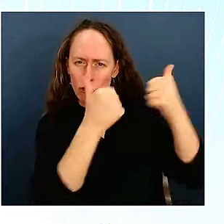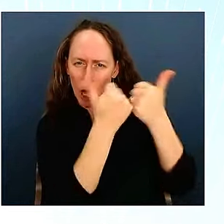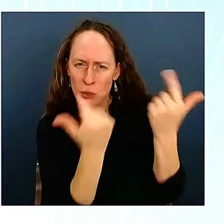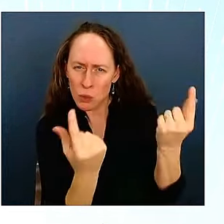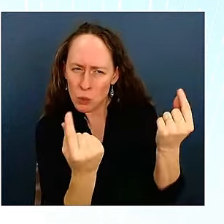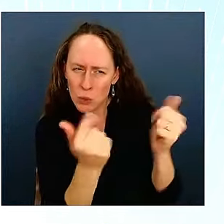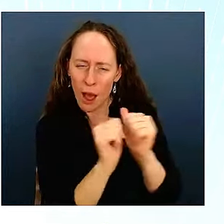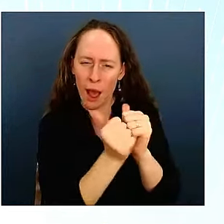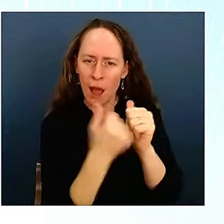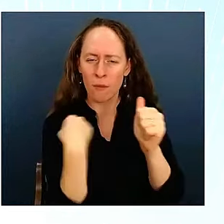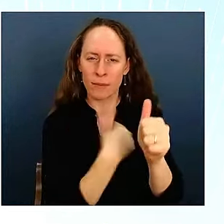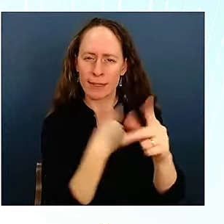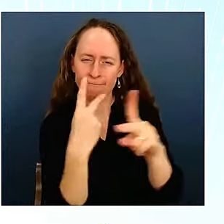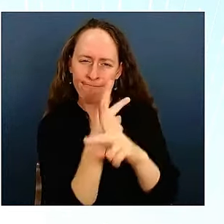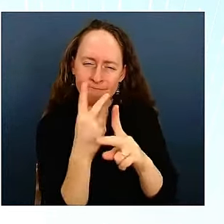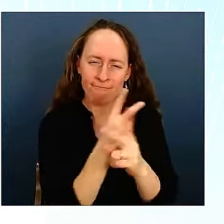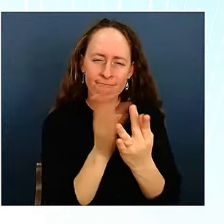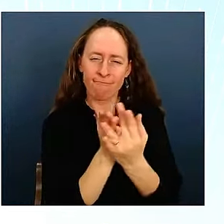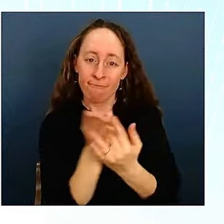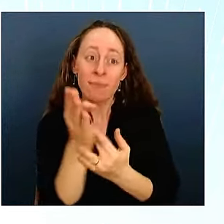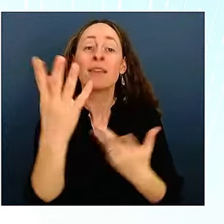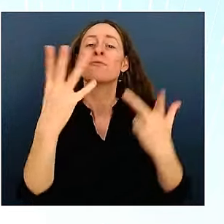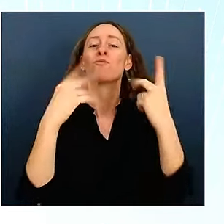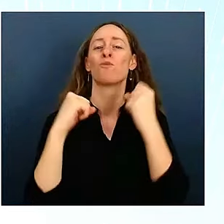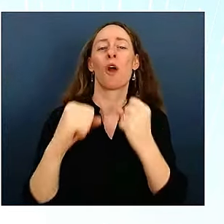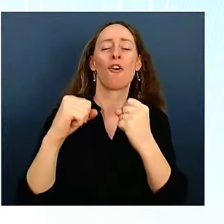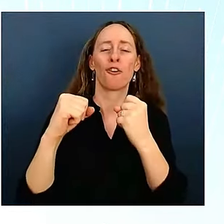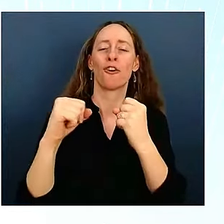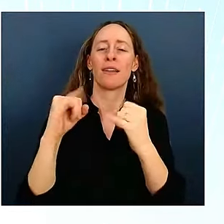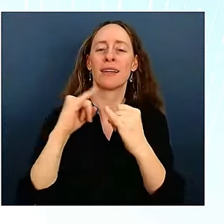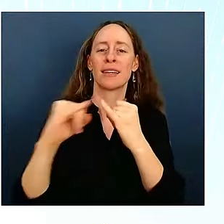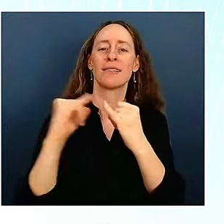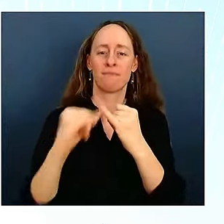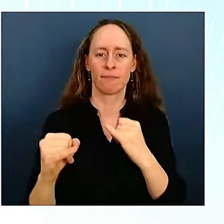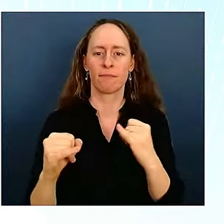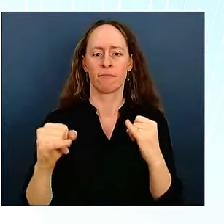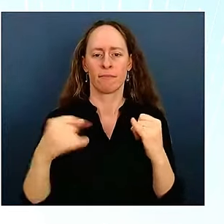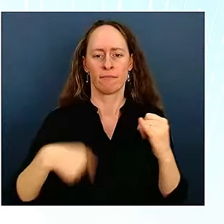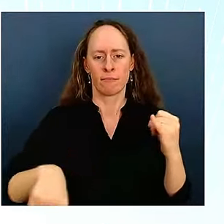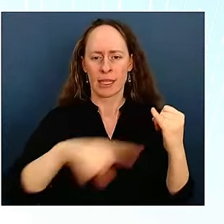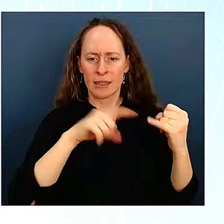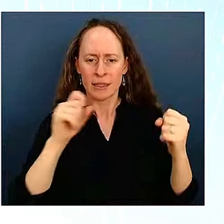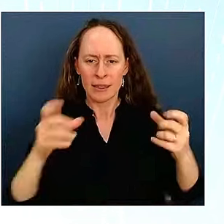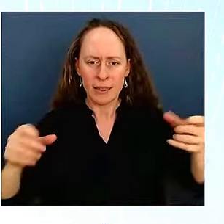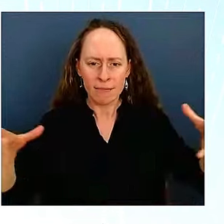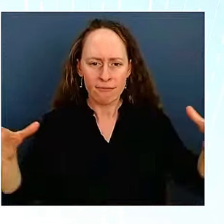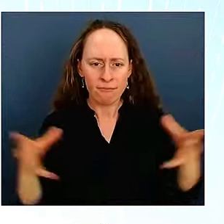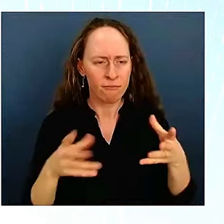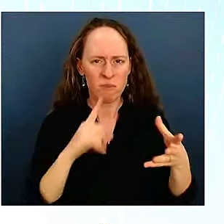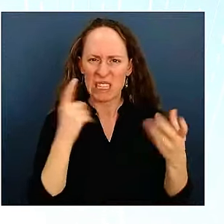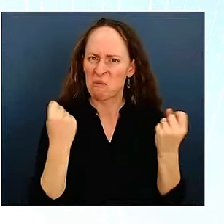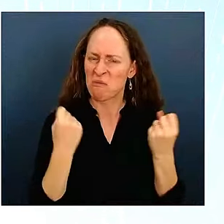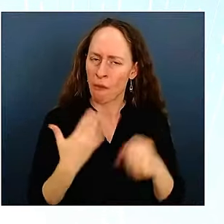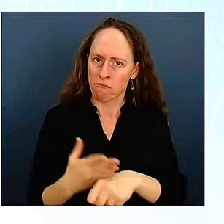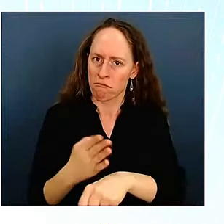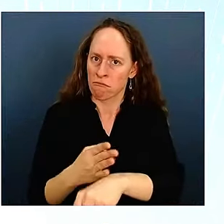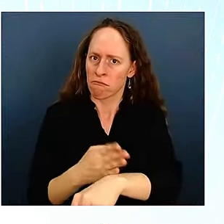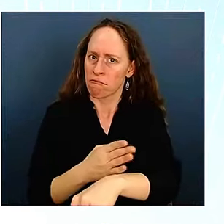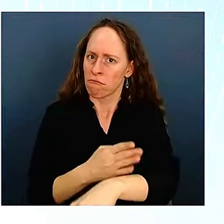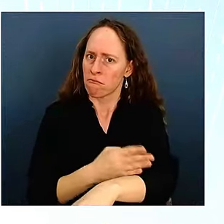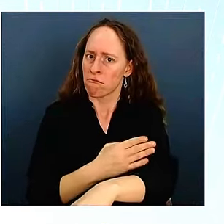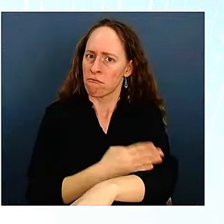stronger. We grew together, and it made us better, but not just as